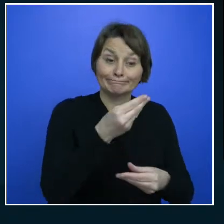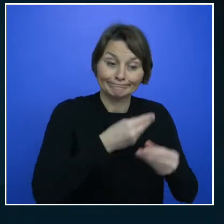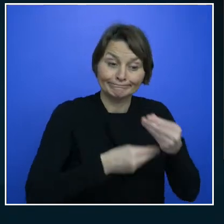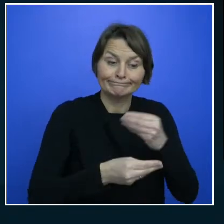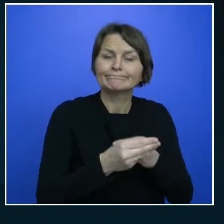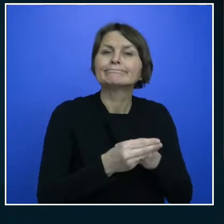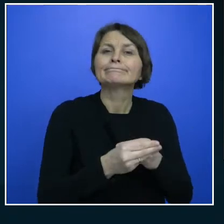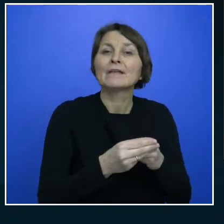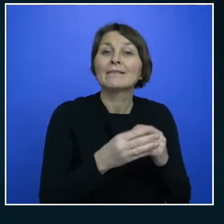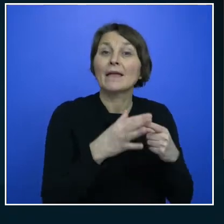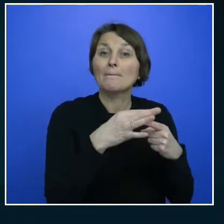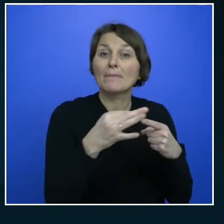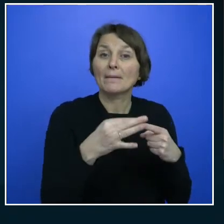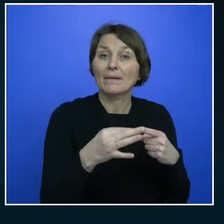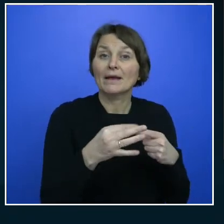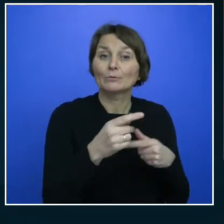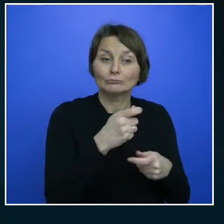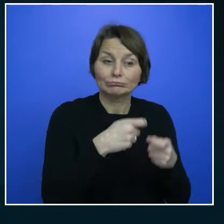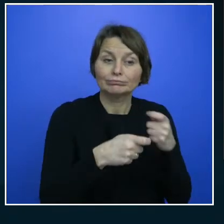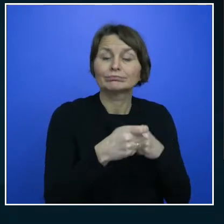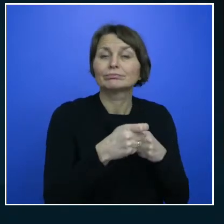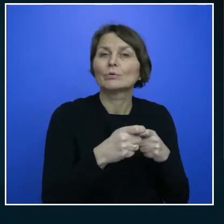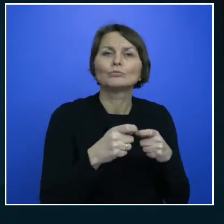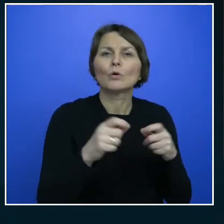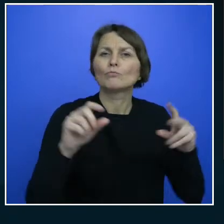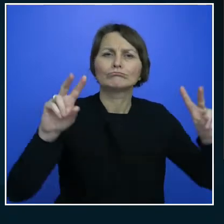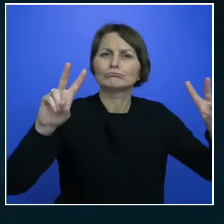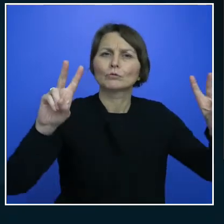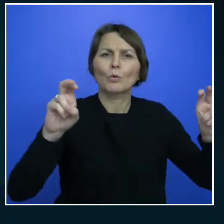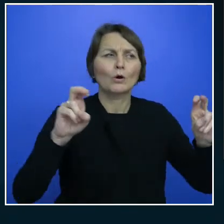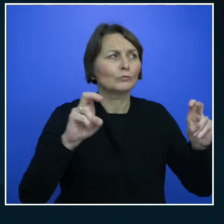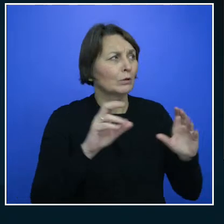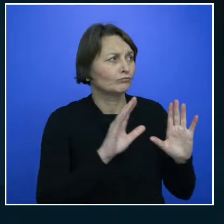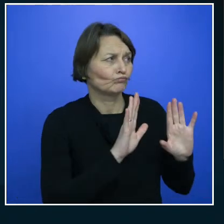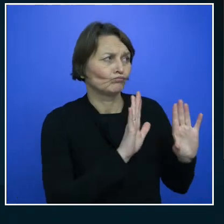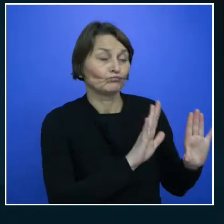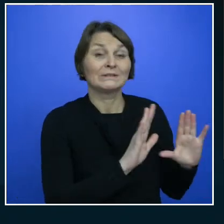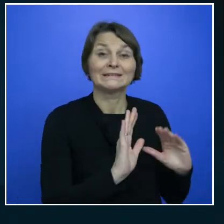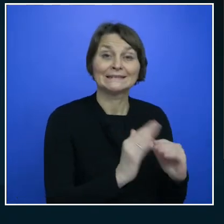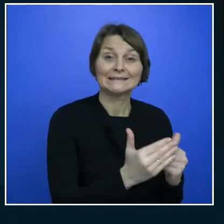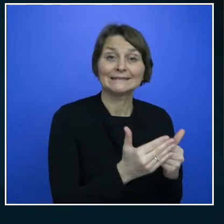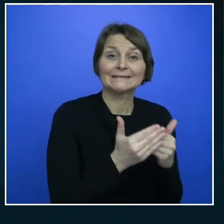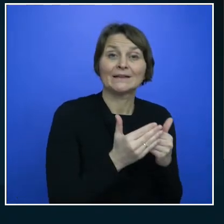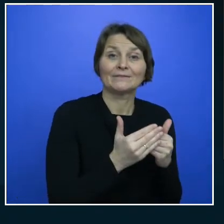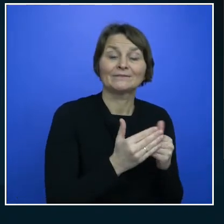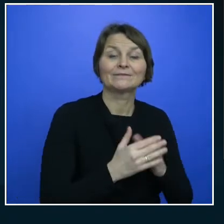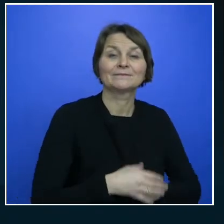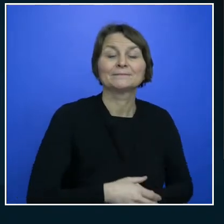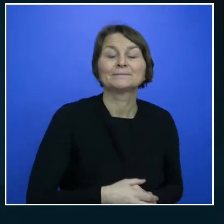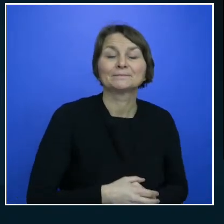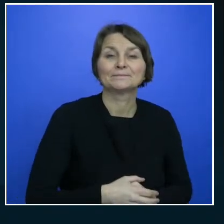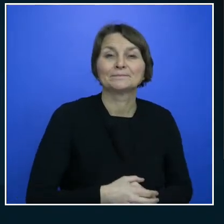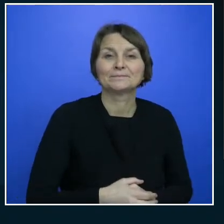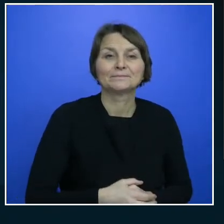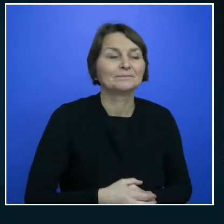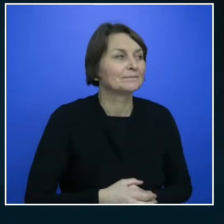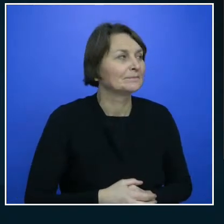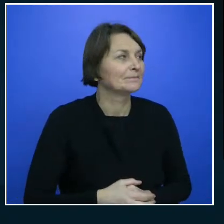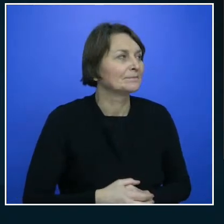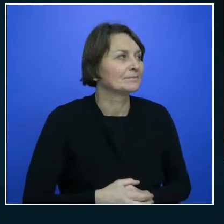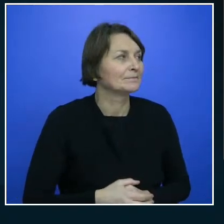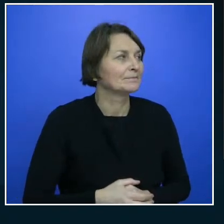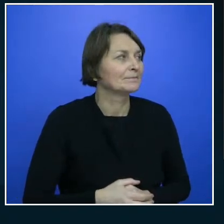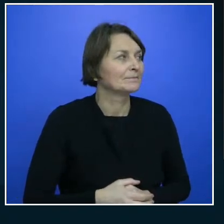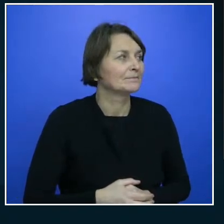that, even without the quote. Let's save it again. Let's do a transpile again and take a look at the easy way